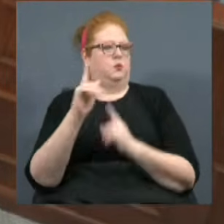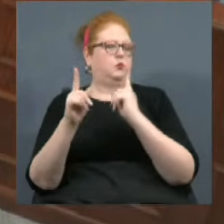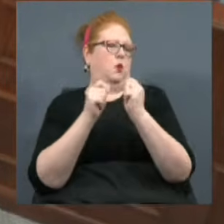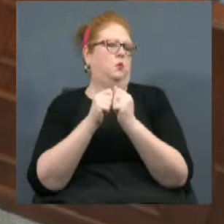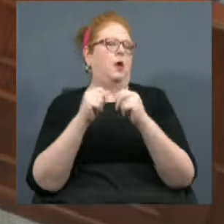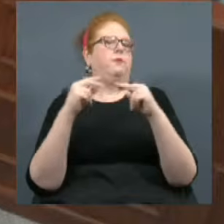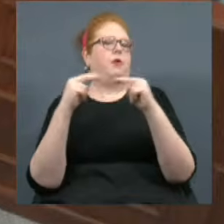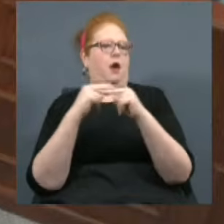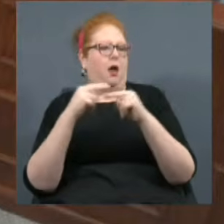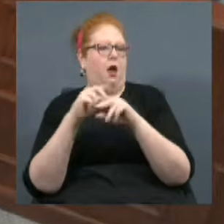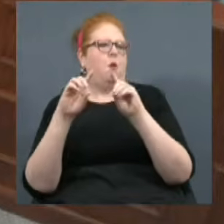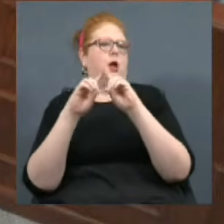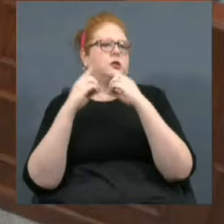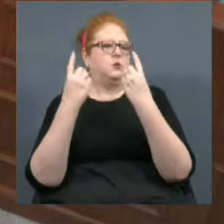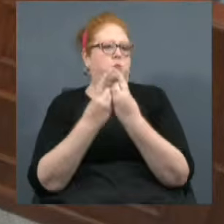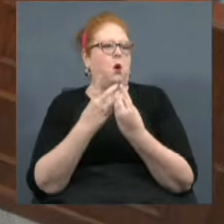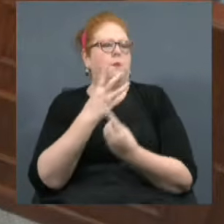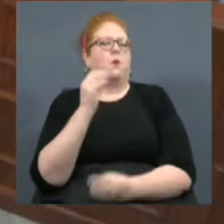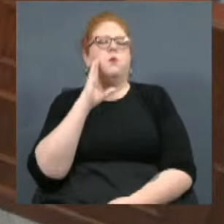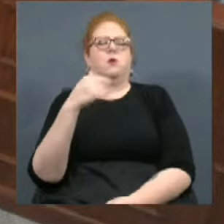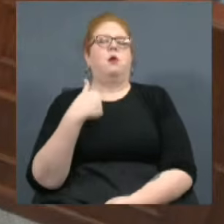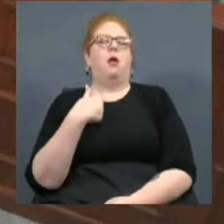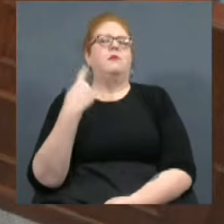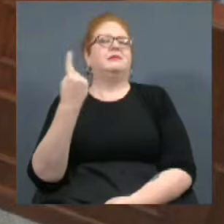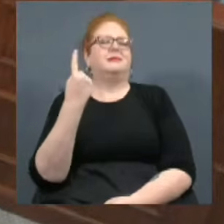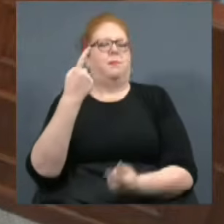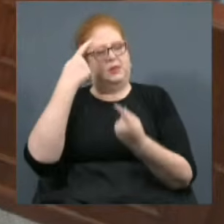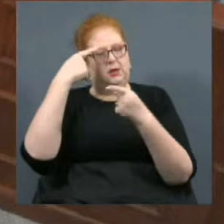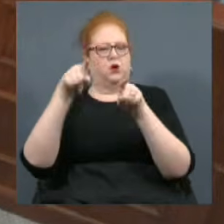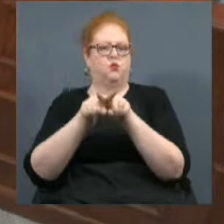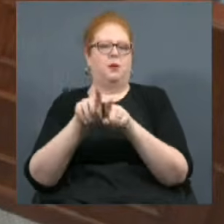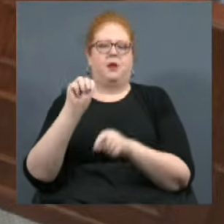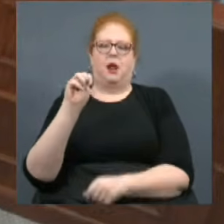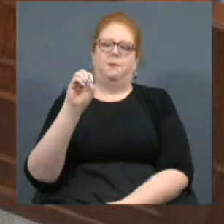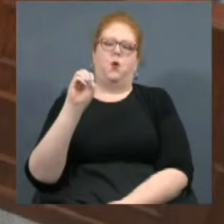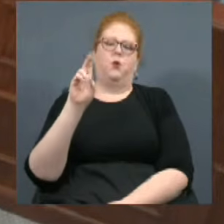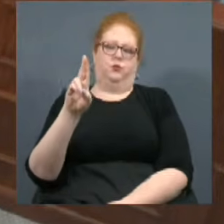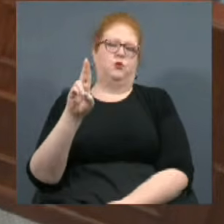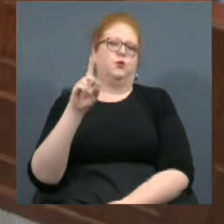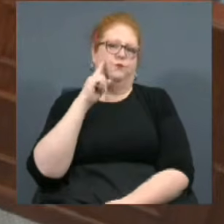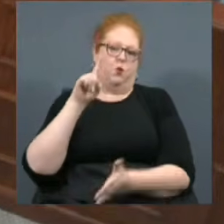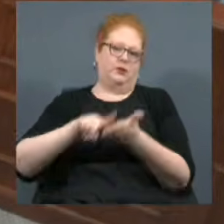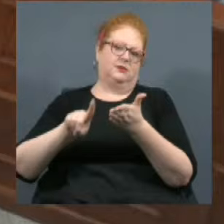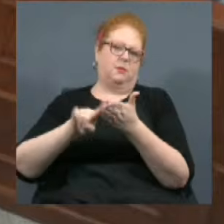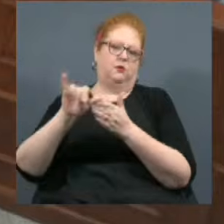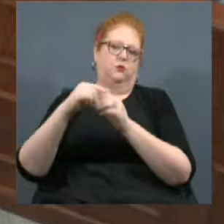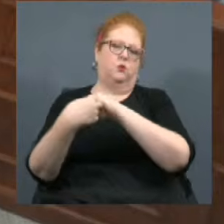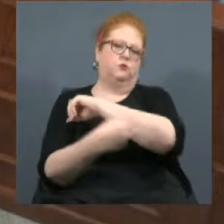done as far as coming up with an MOU for the inspection of these bridges. Director Hines,